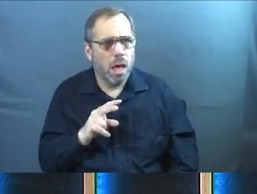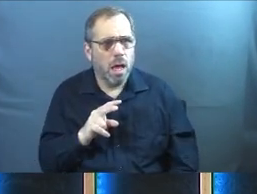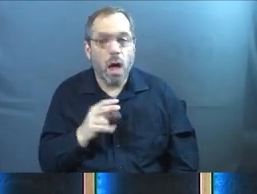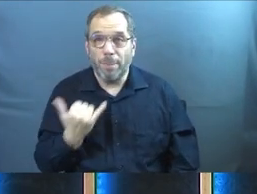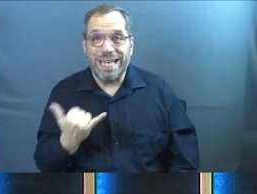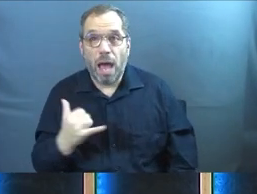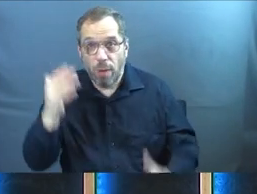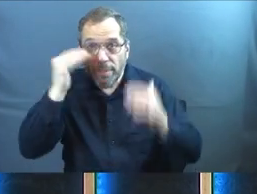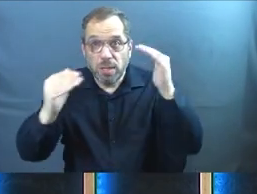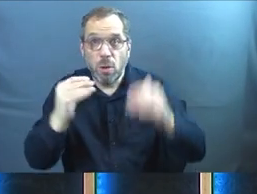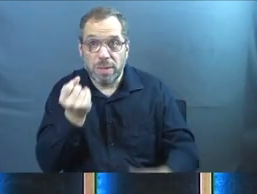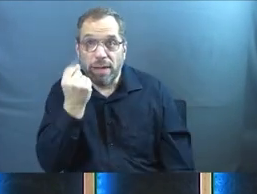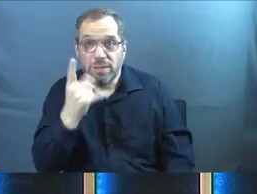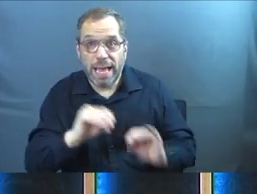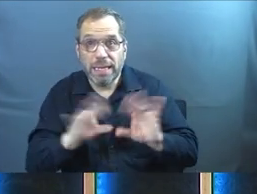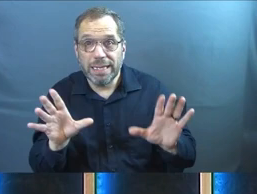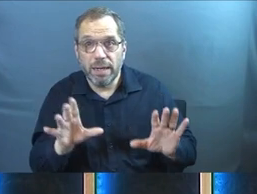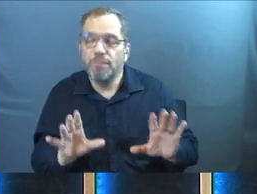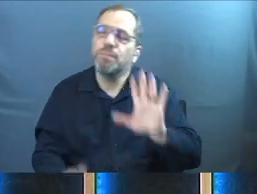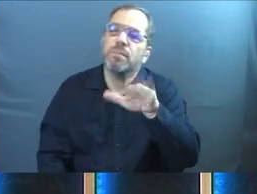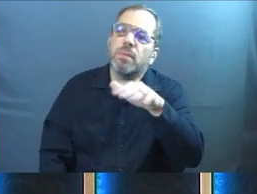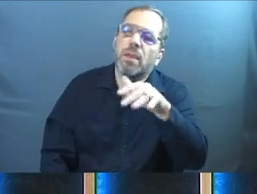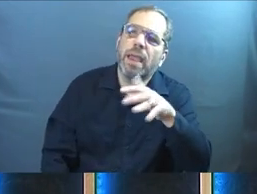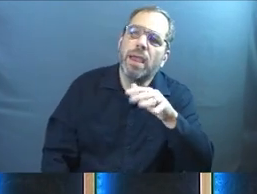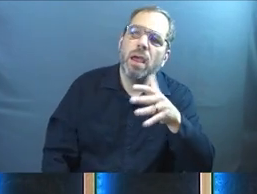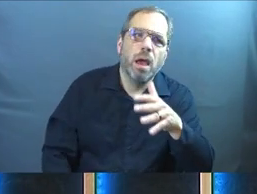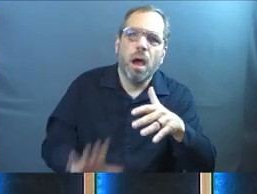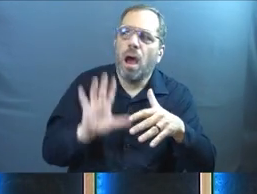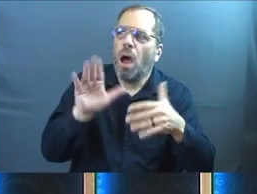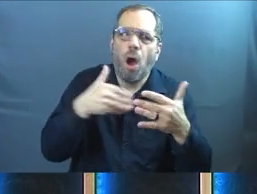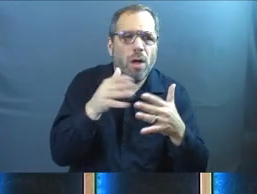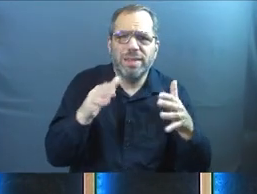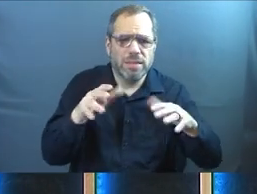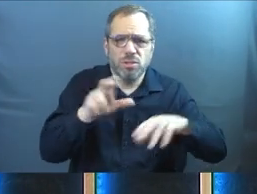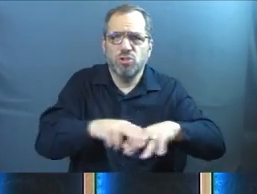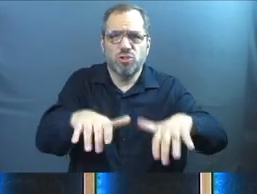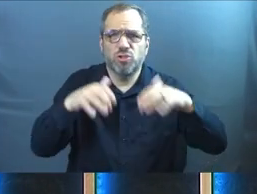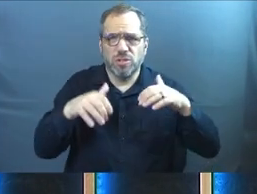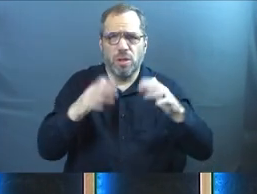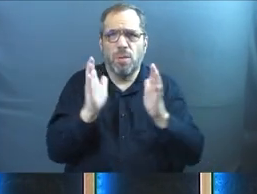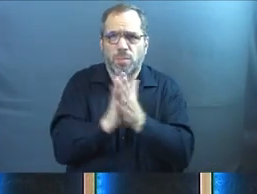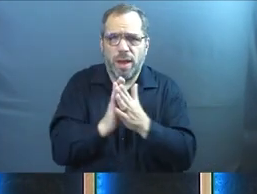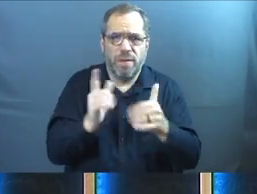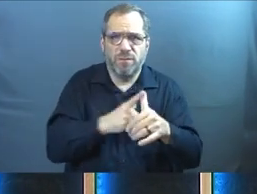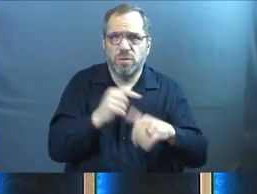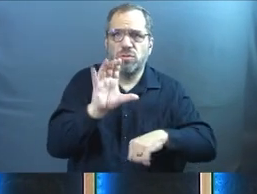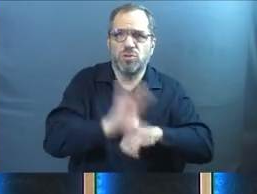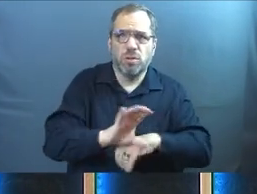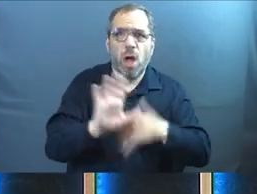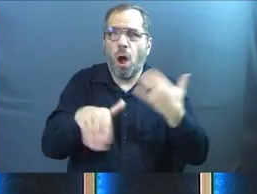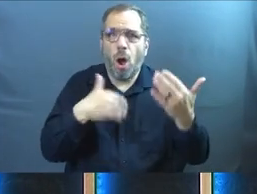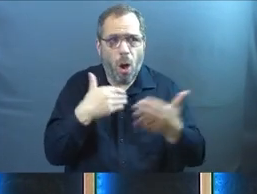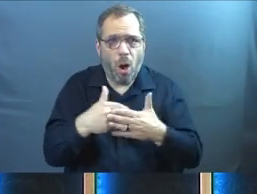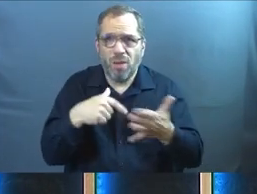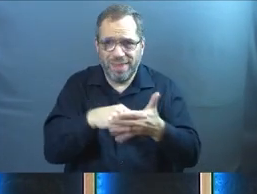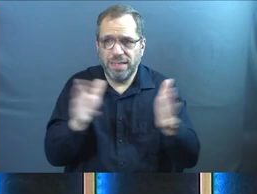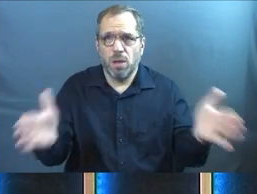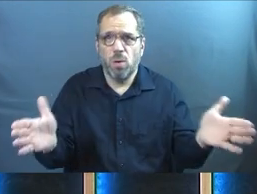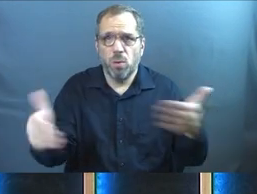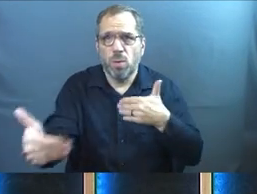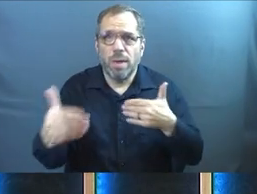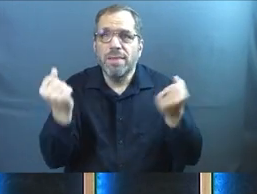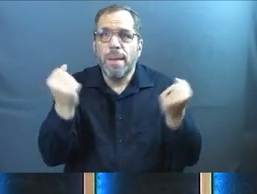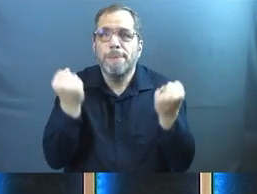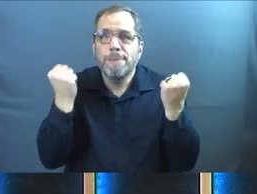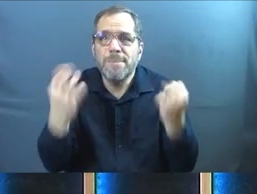I do. Here's the thing, guys, like all across this room, we talked about this in prayer before first service, all across this room, there